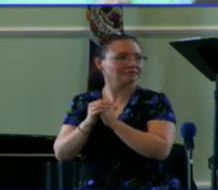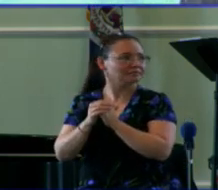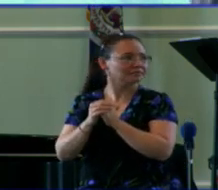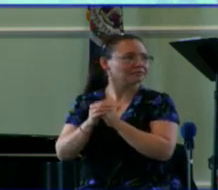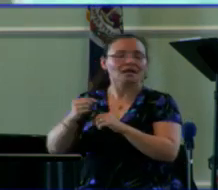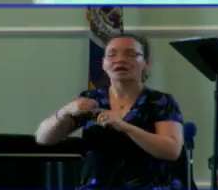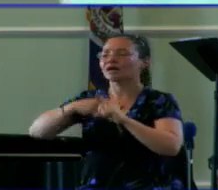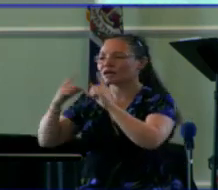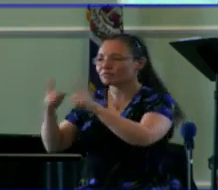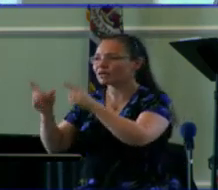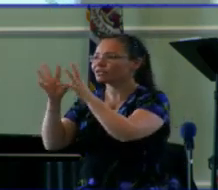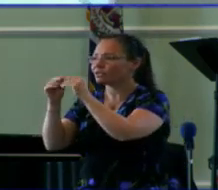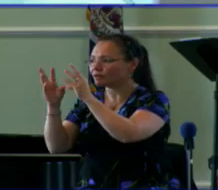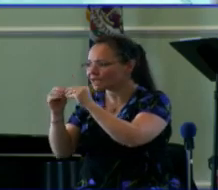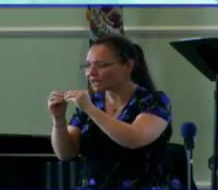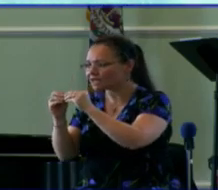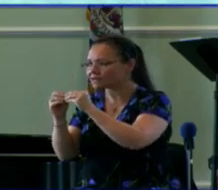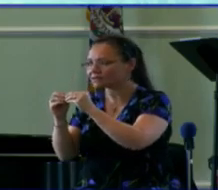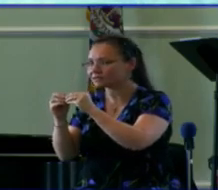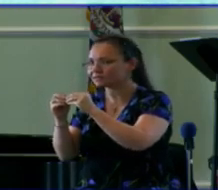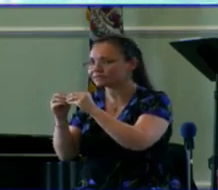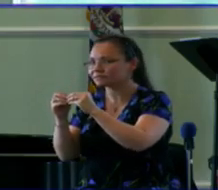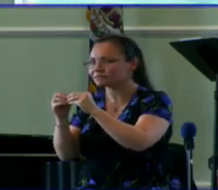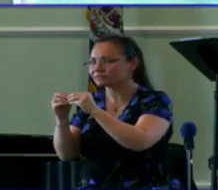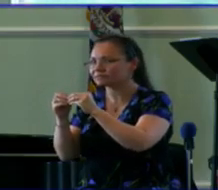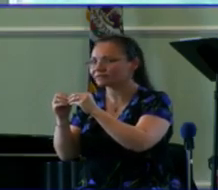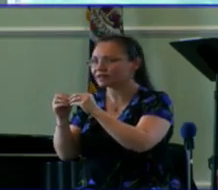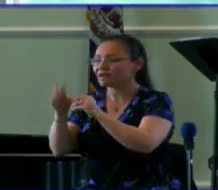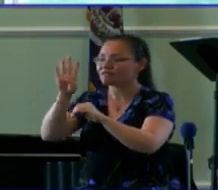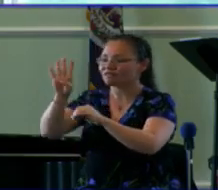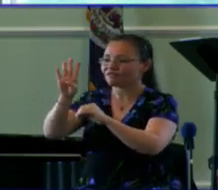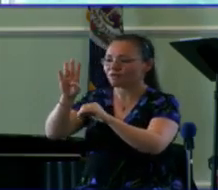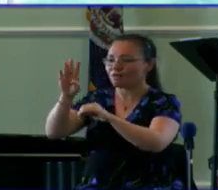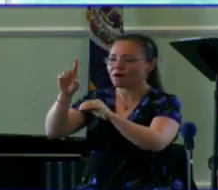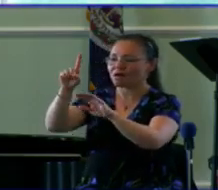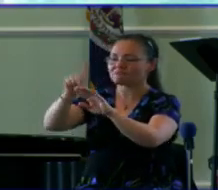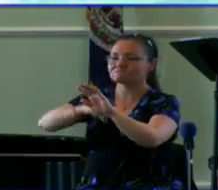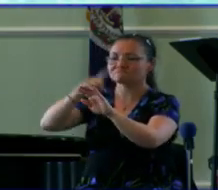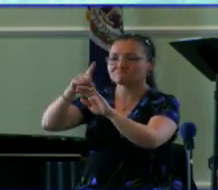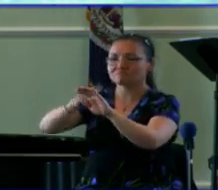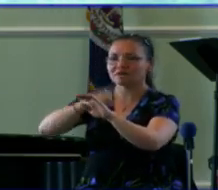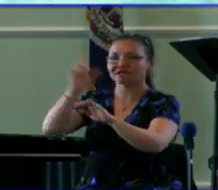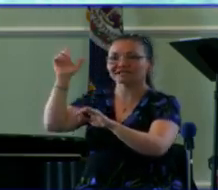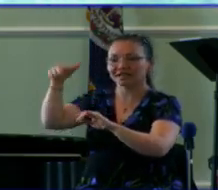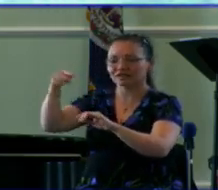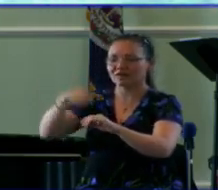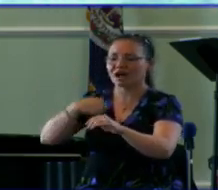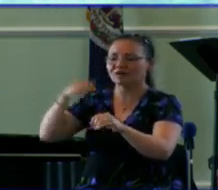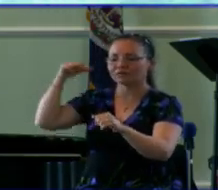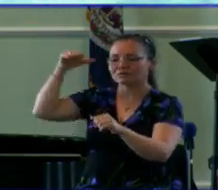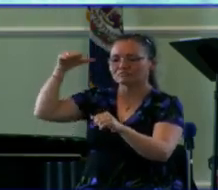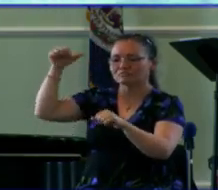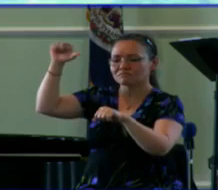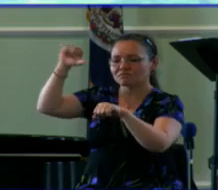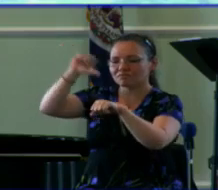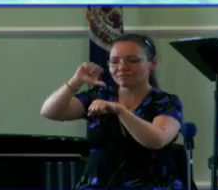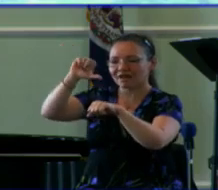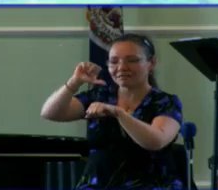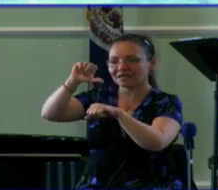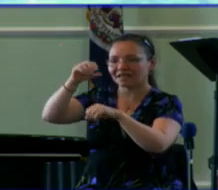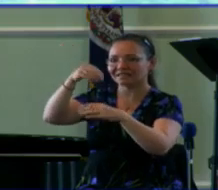I went to the meetings, and 4 months later, I was baptized into the Seventh-day Adventist